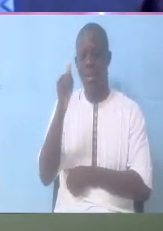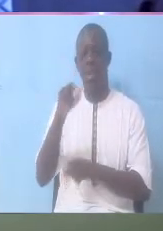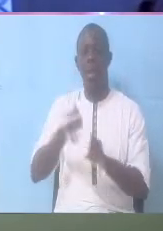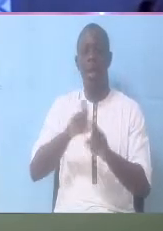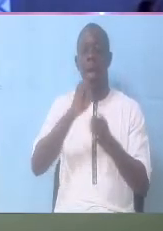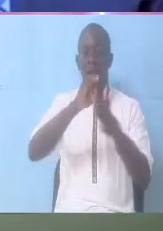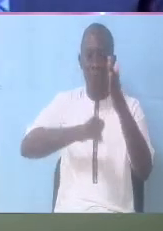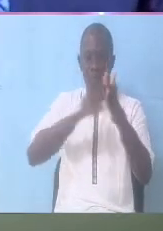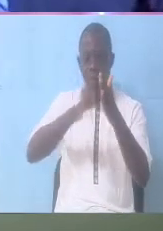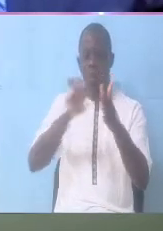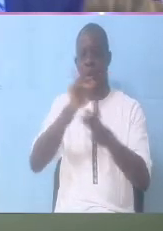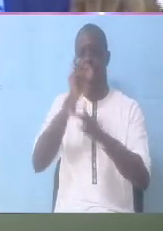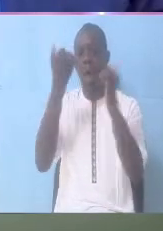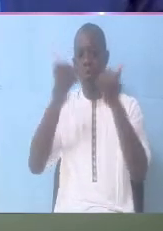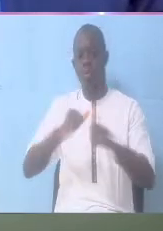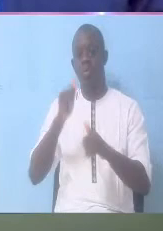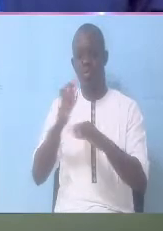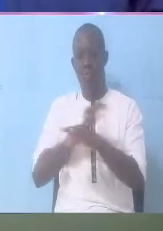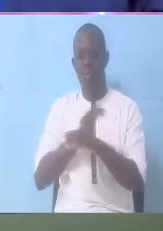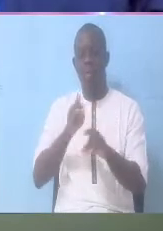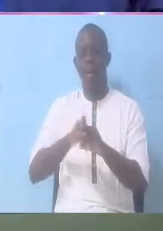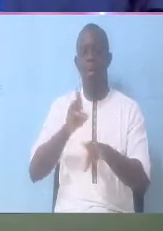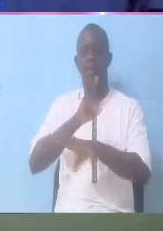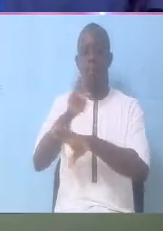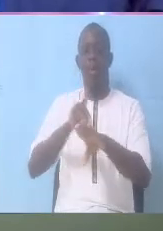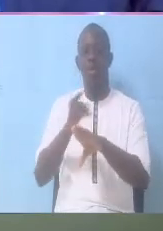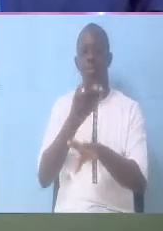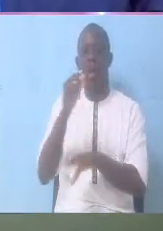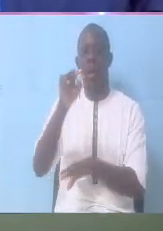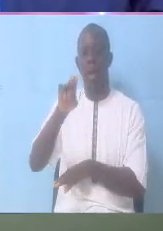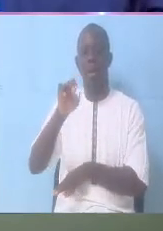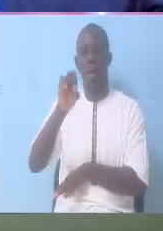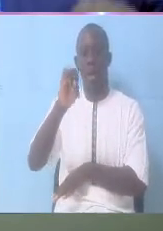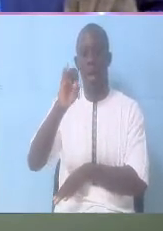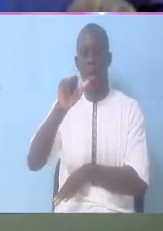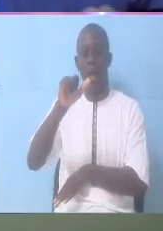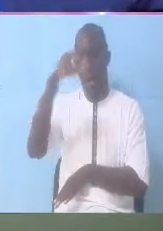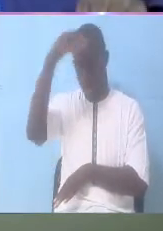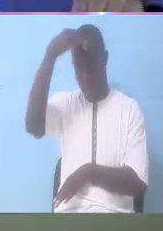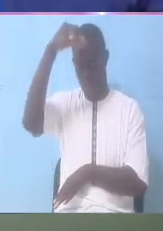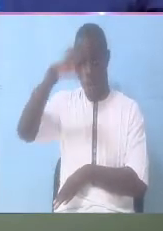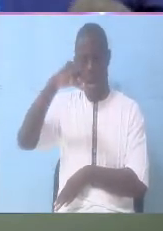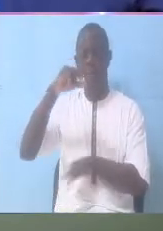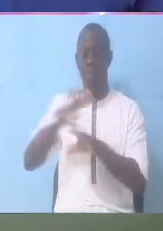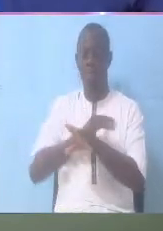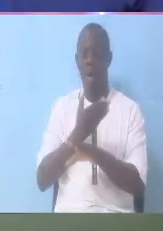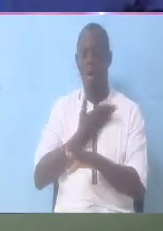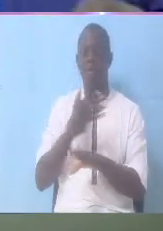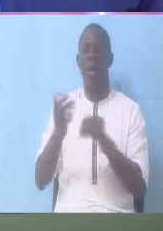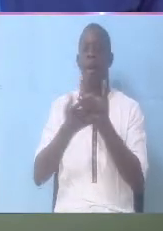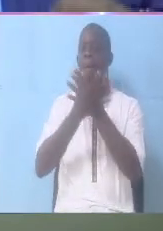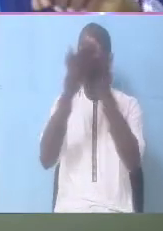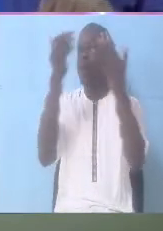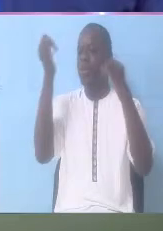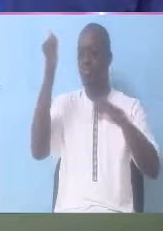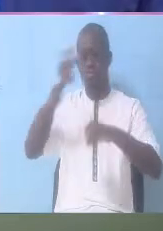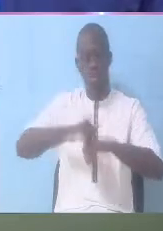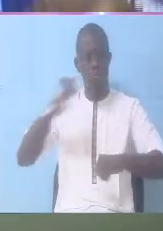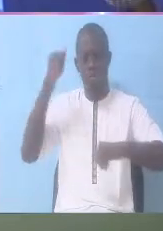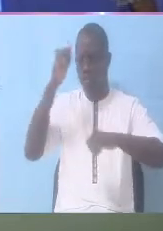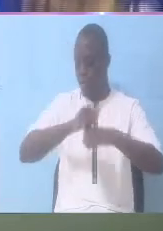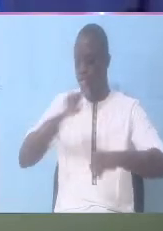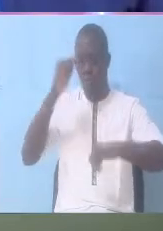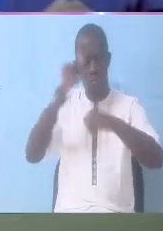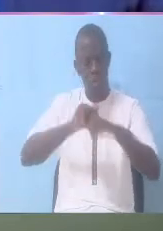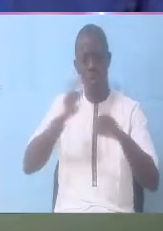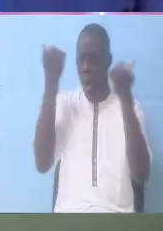March 2006. At the NIA headquarters. There was a lot of torture of those who were arrested.